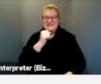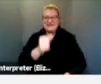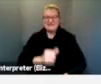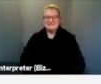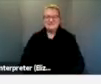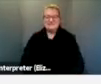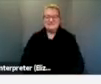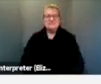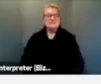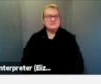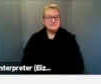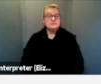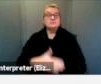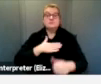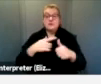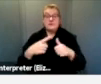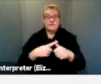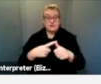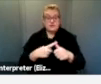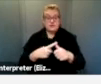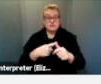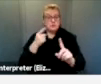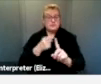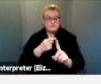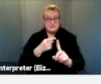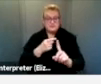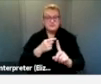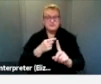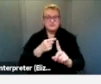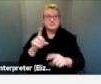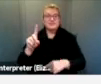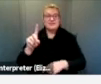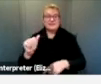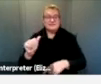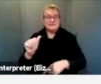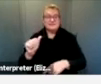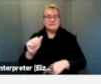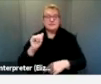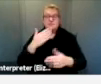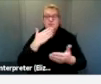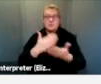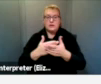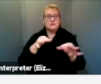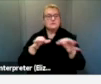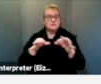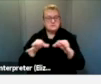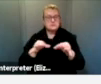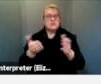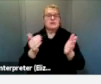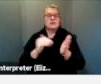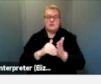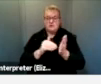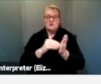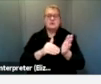Perfect. So my first point is that disability was a well-articulated and commonly used